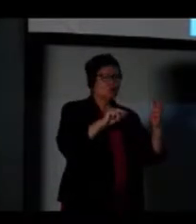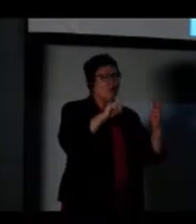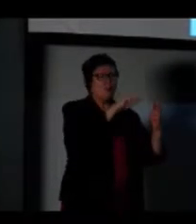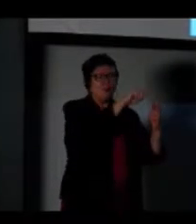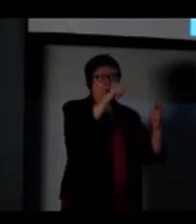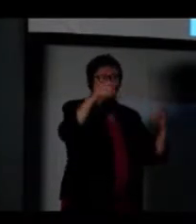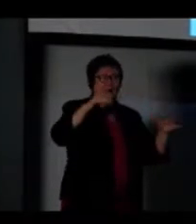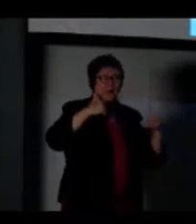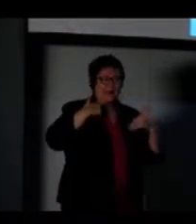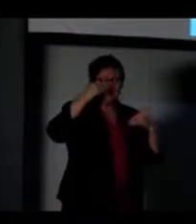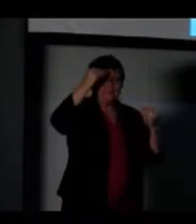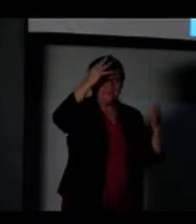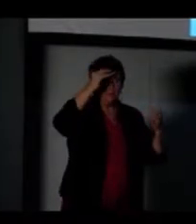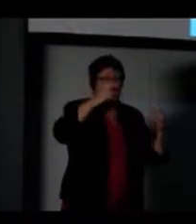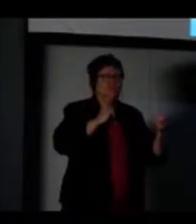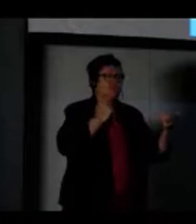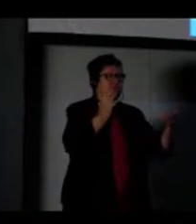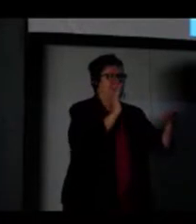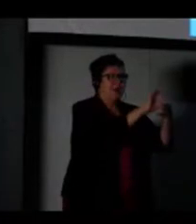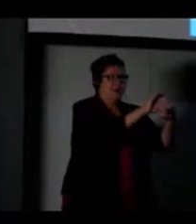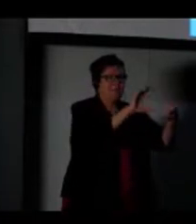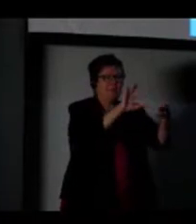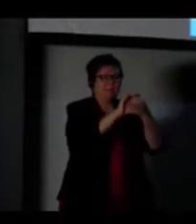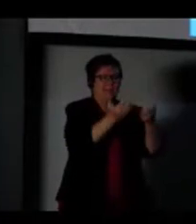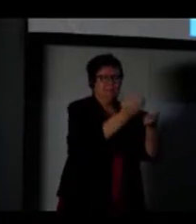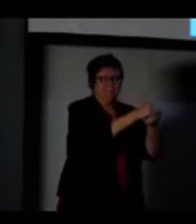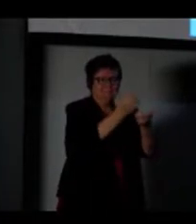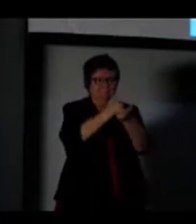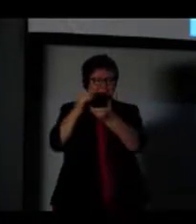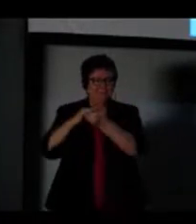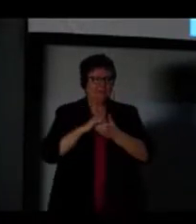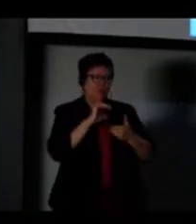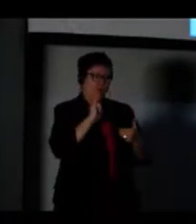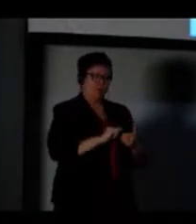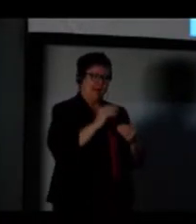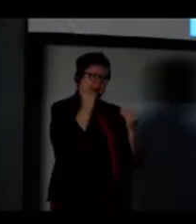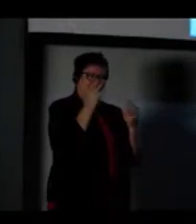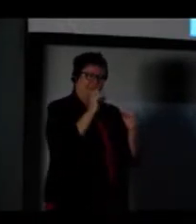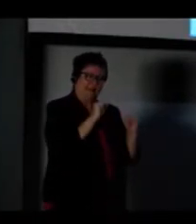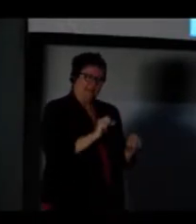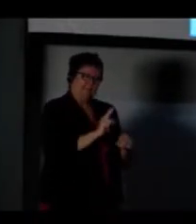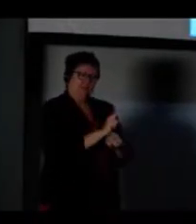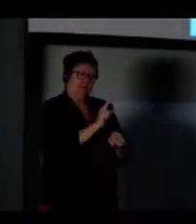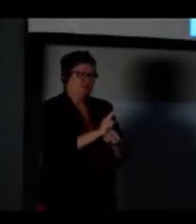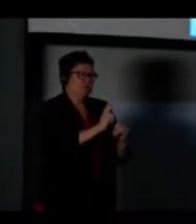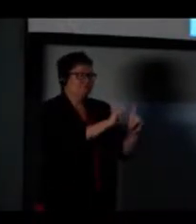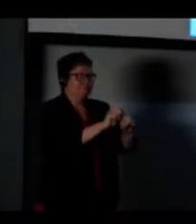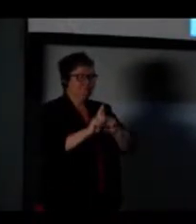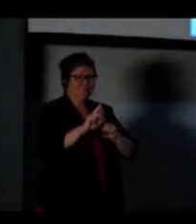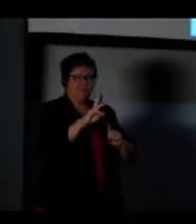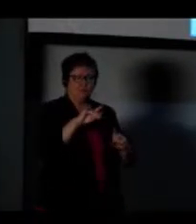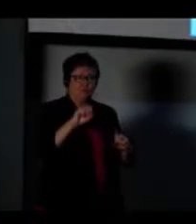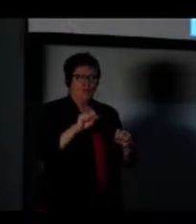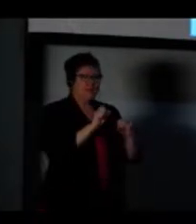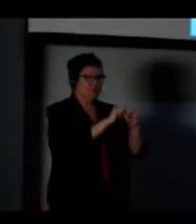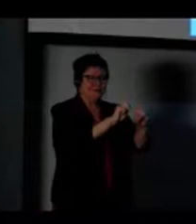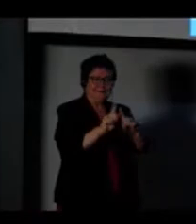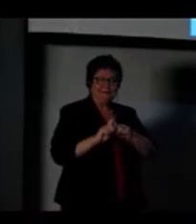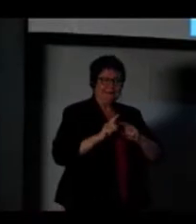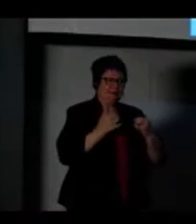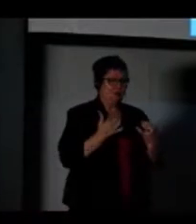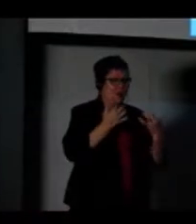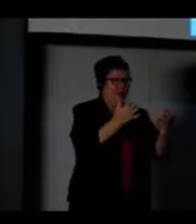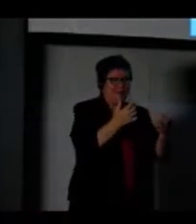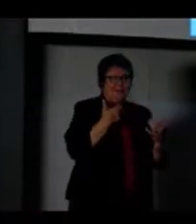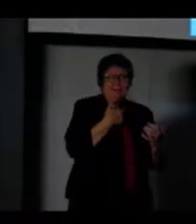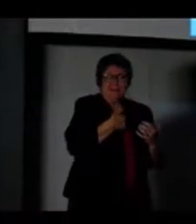with industry to free this information up so it can be consumed in all sorts of ways, in all sorts of audiences that we barely know about at the